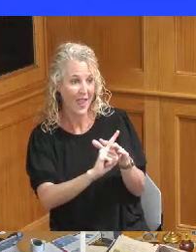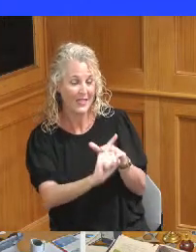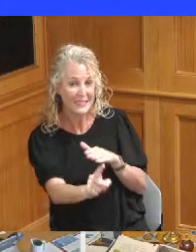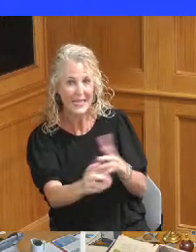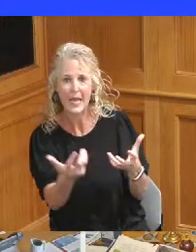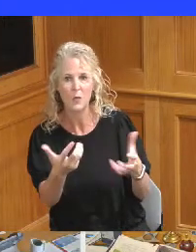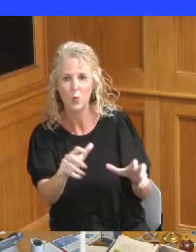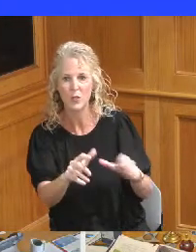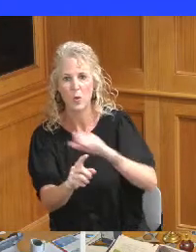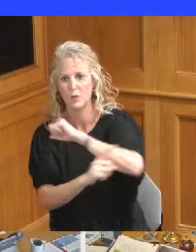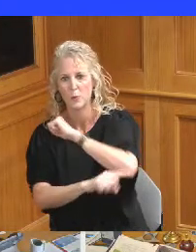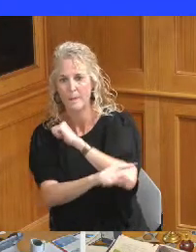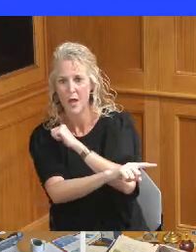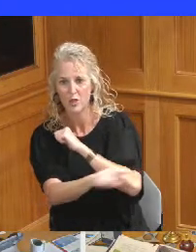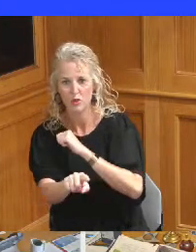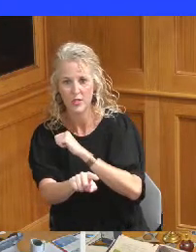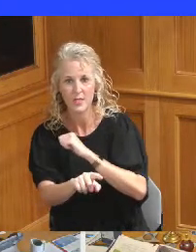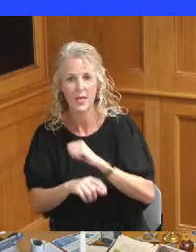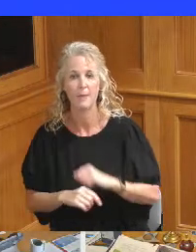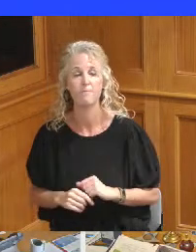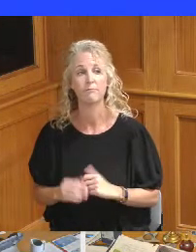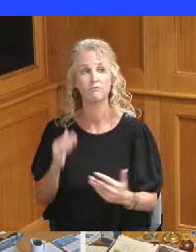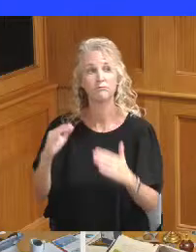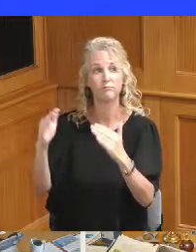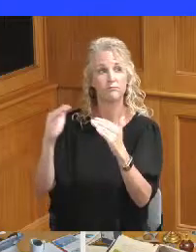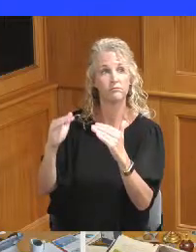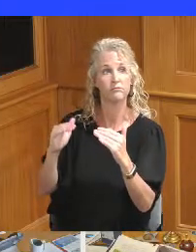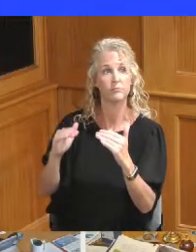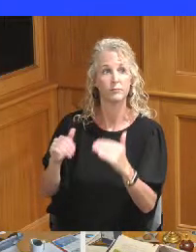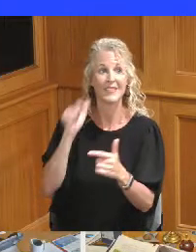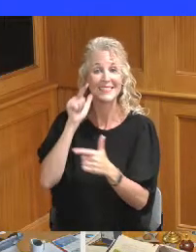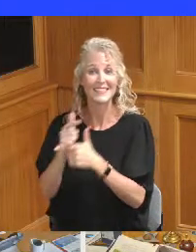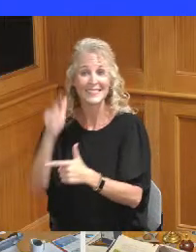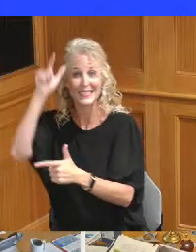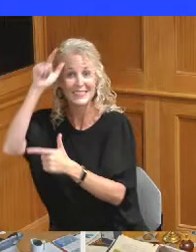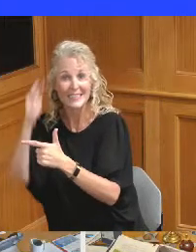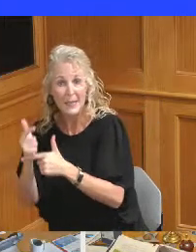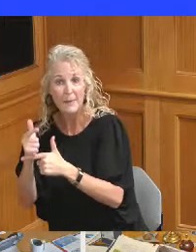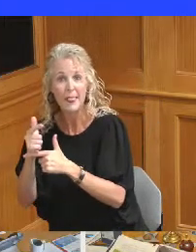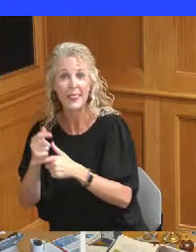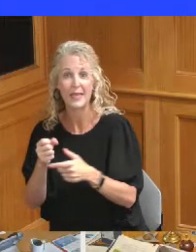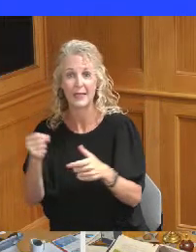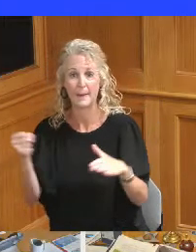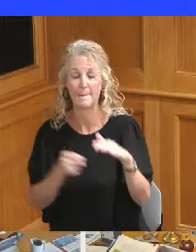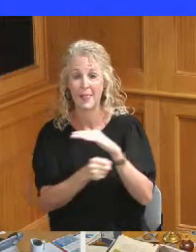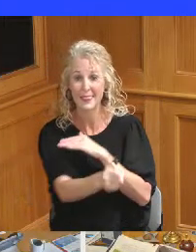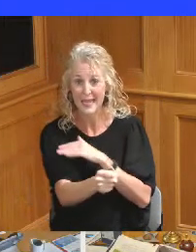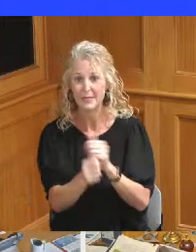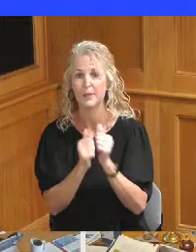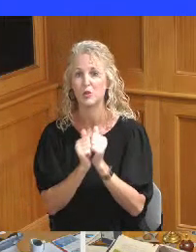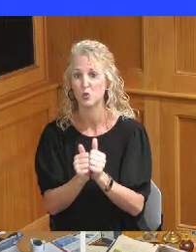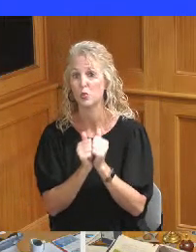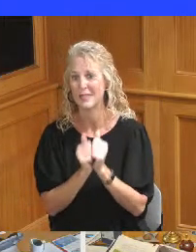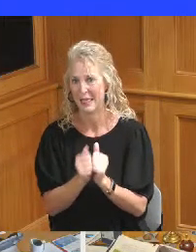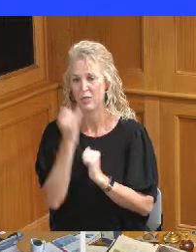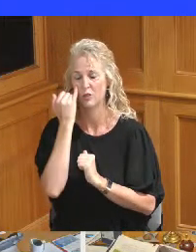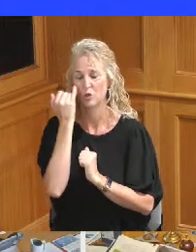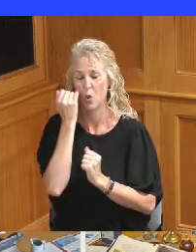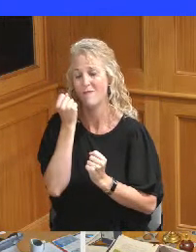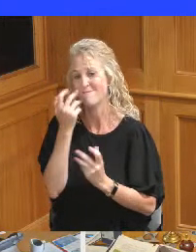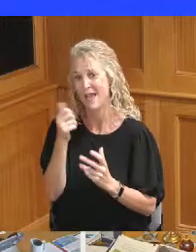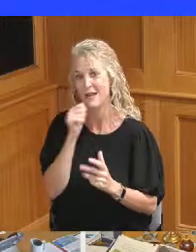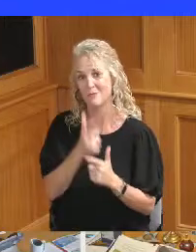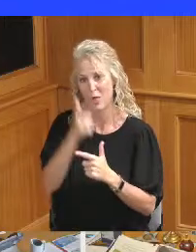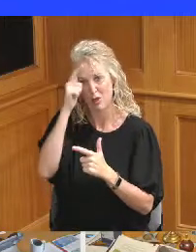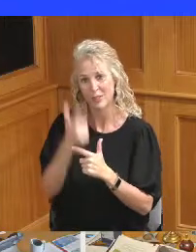Bill, which wants agencies to prioritize sibling placements where, if there's a set of multiple siblings, we want to try to get them